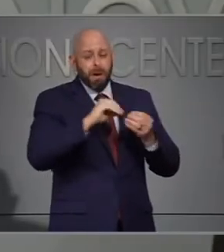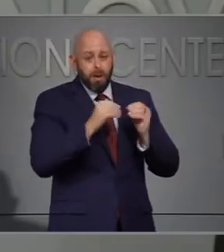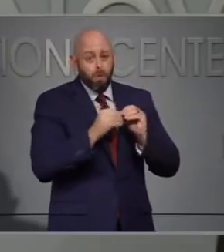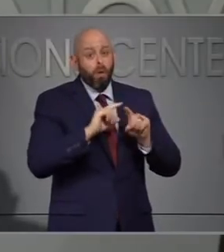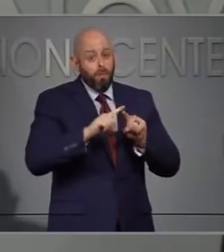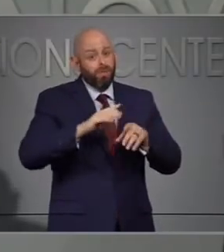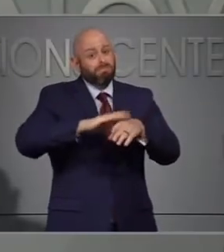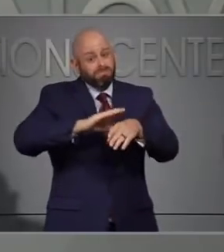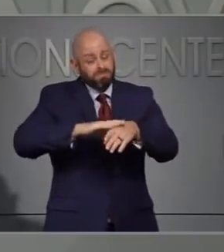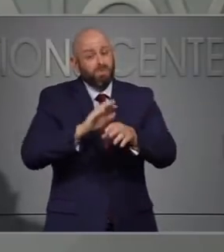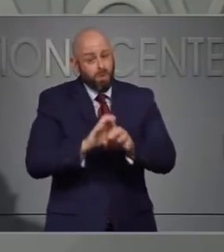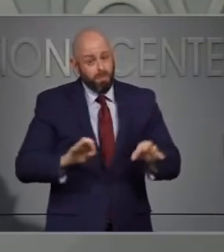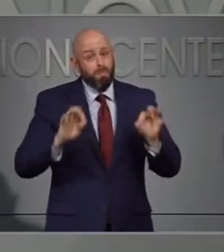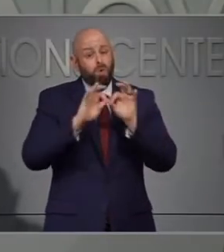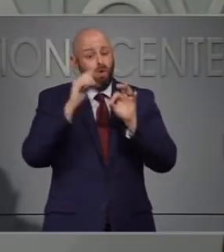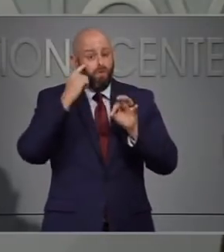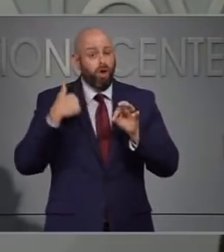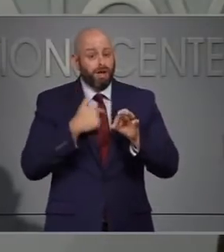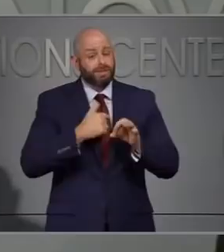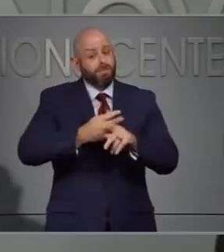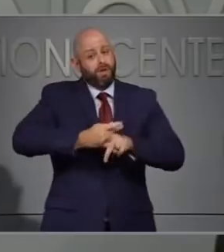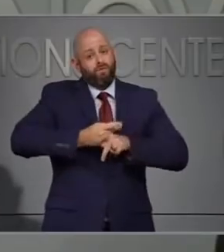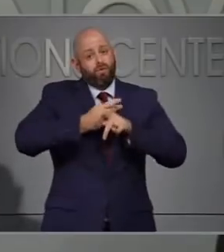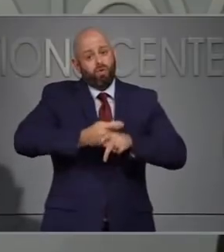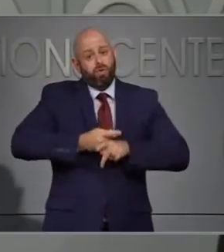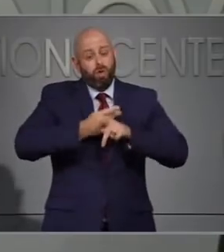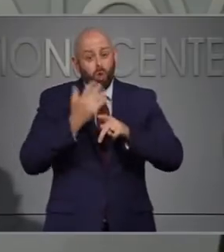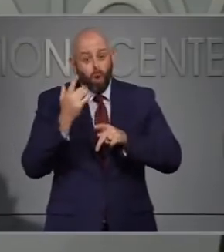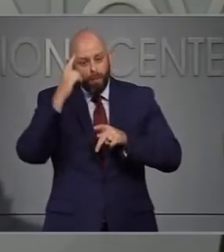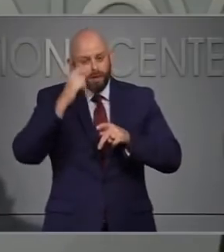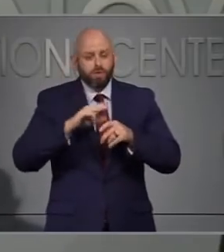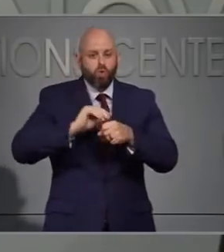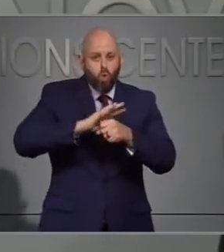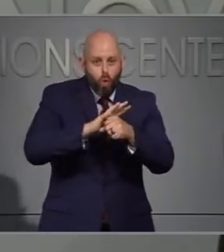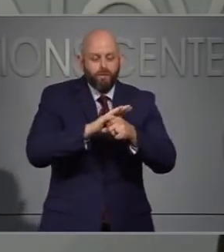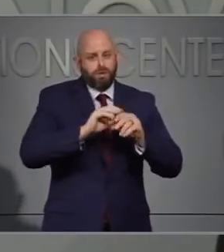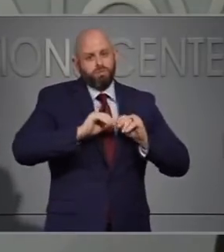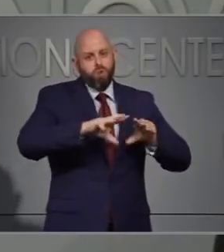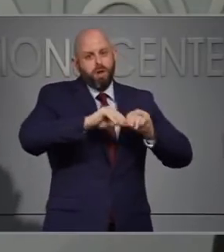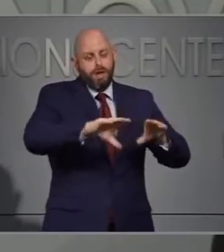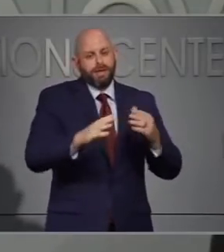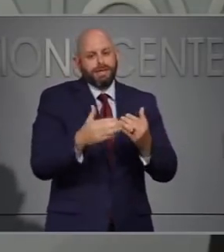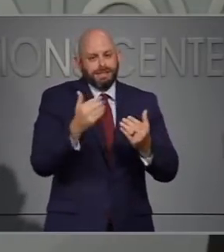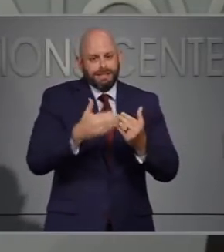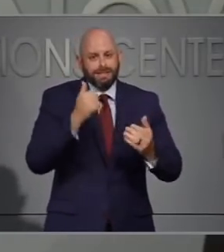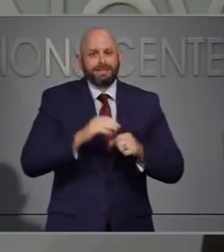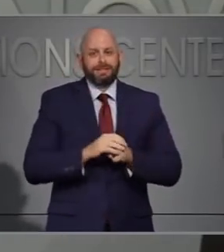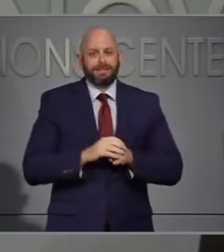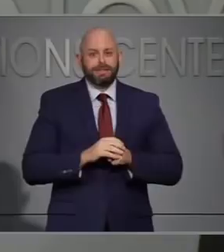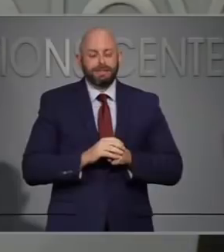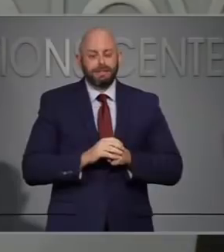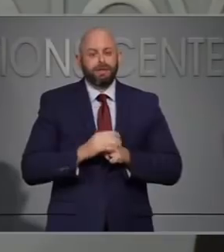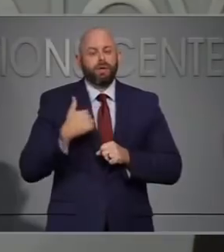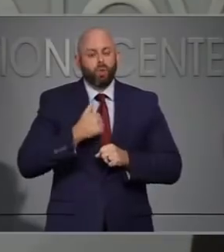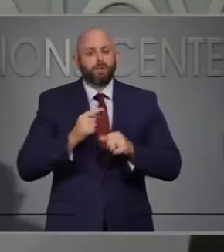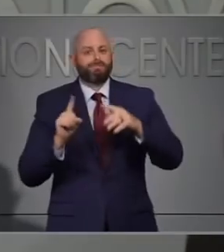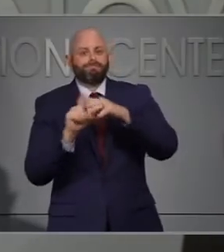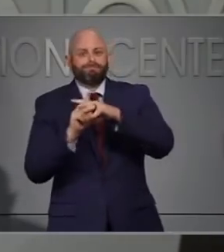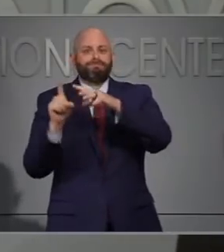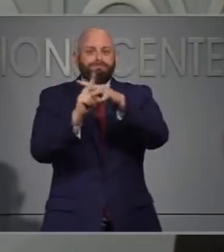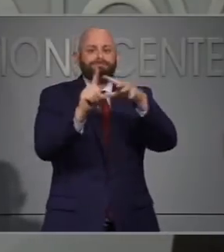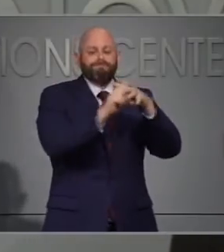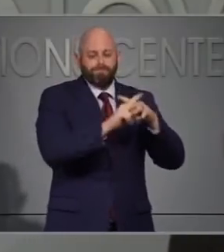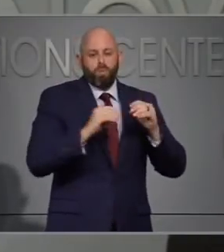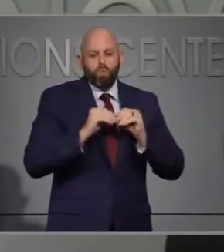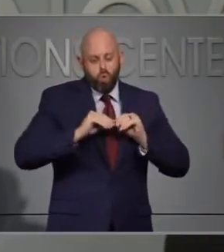again about the importance of the transmission of this virus. It's in our communities, and we are starting to see more spread